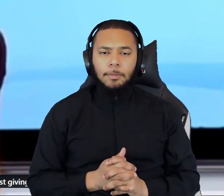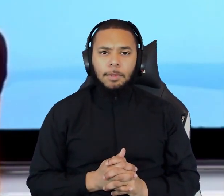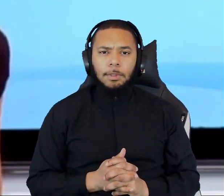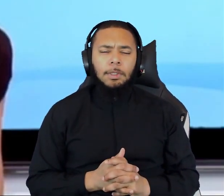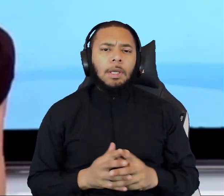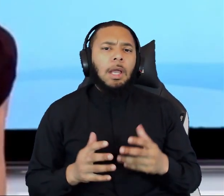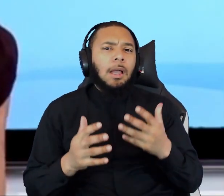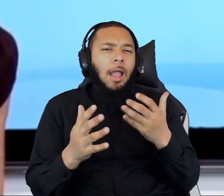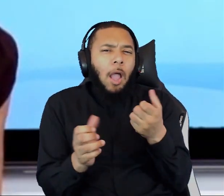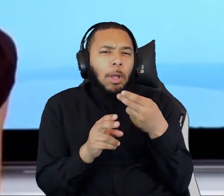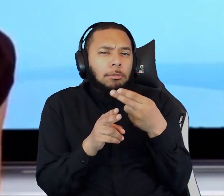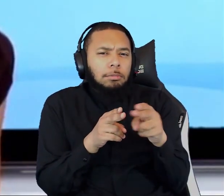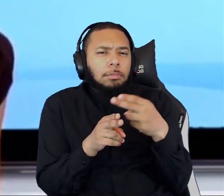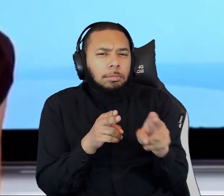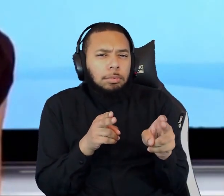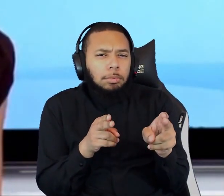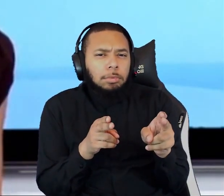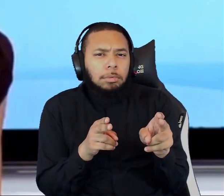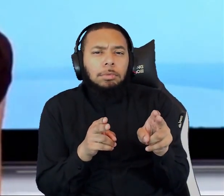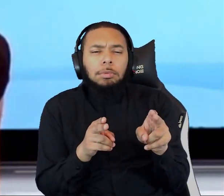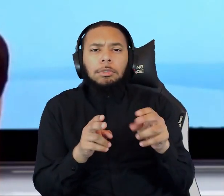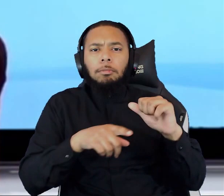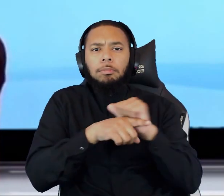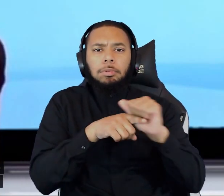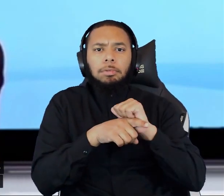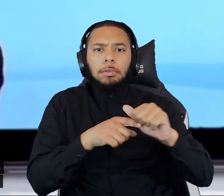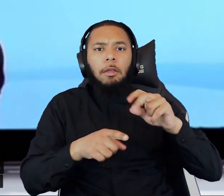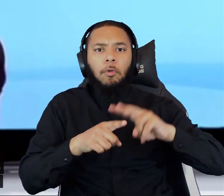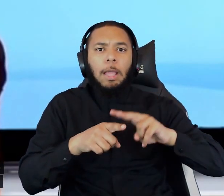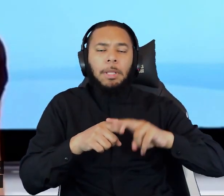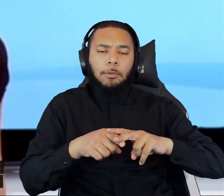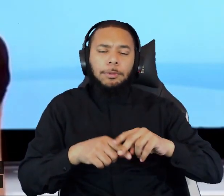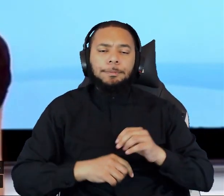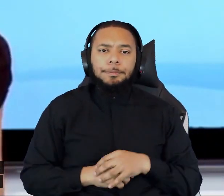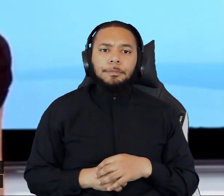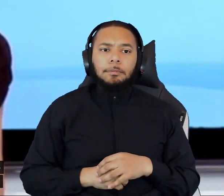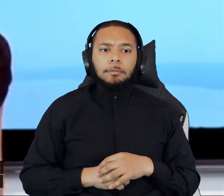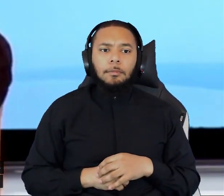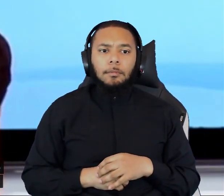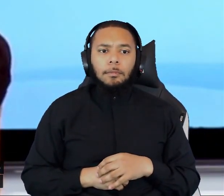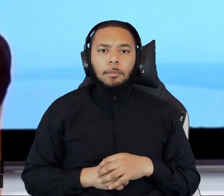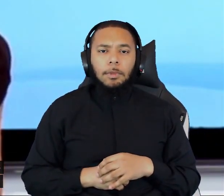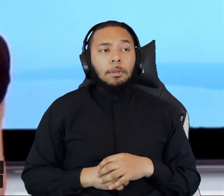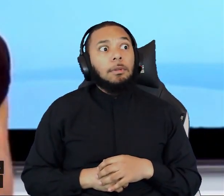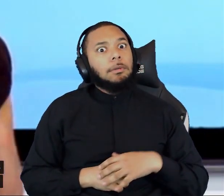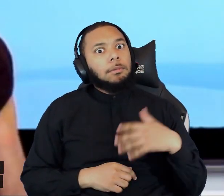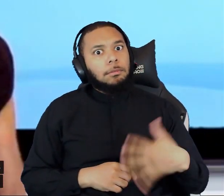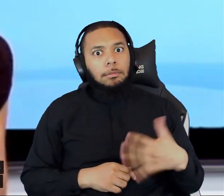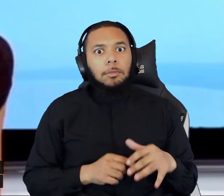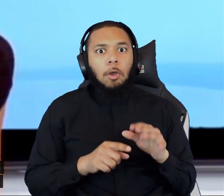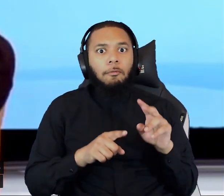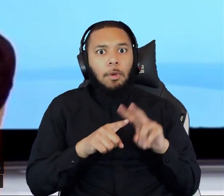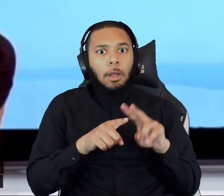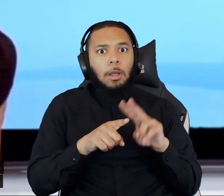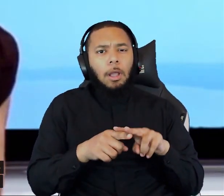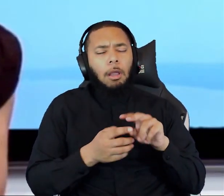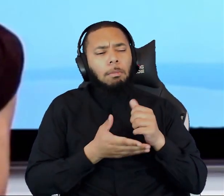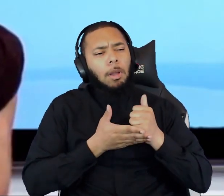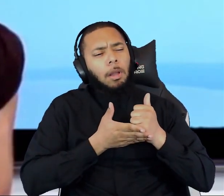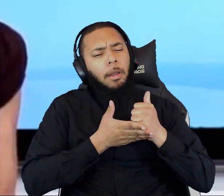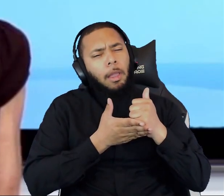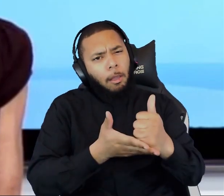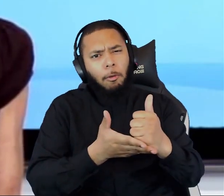to spend just a few minutes with you now doing some vocabulary work. But there's nothing like vocabulary to give you an edge